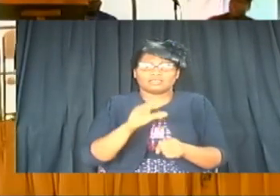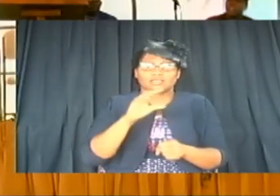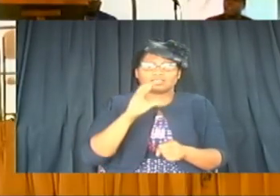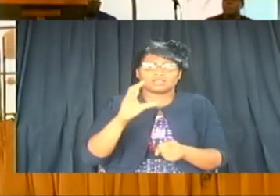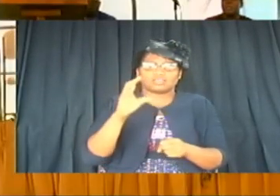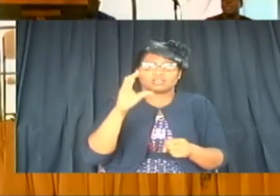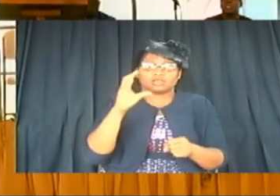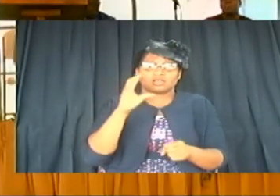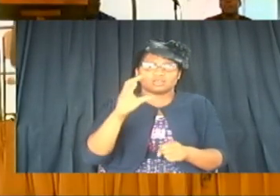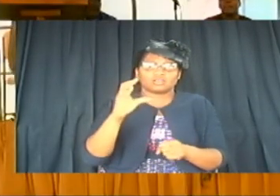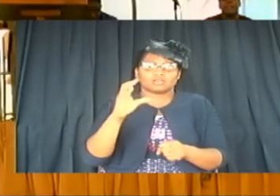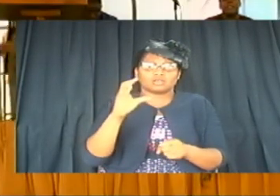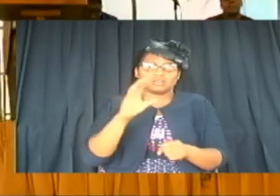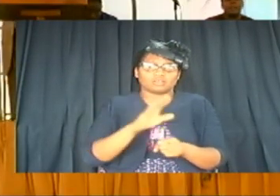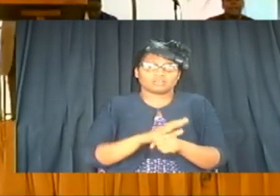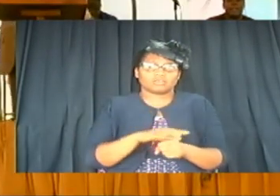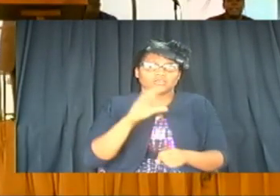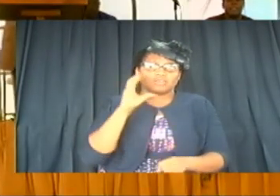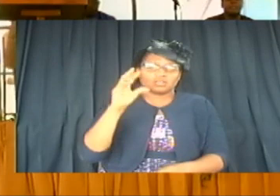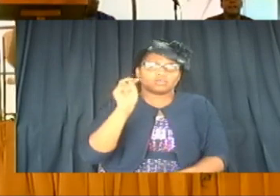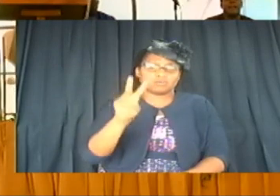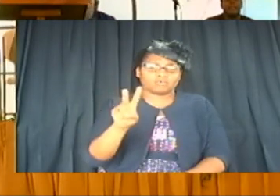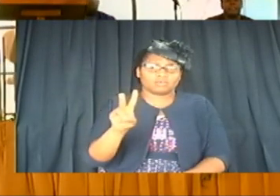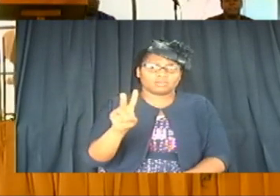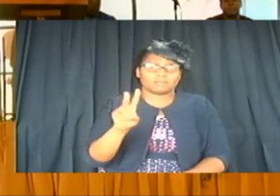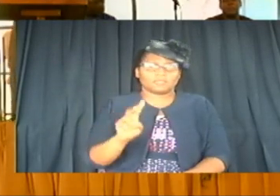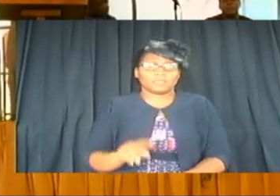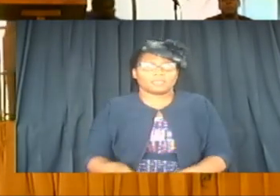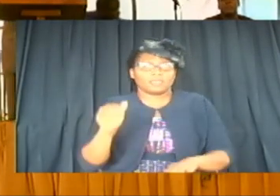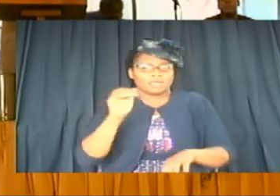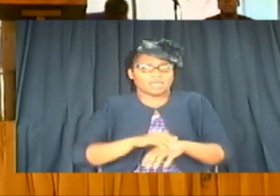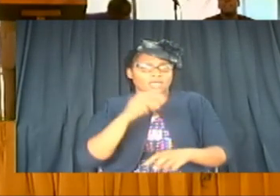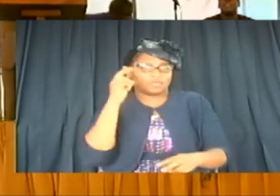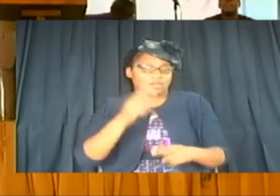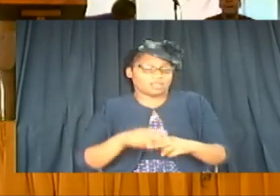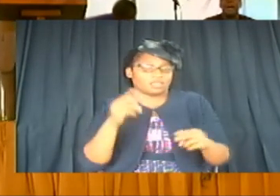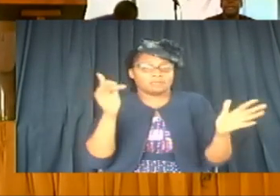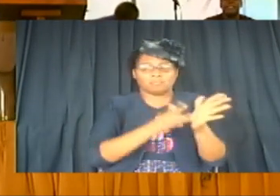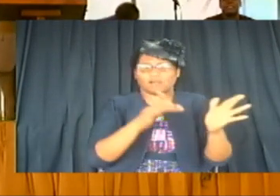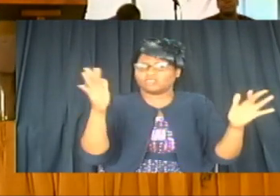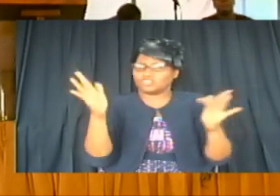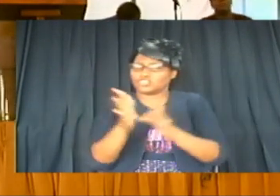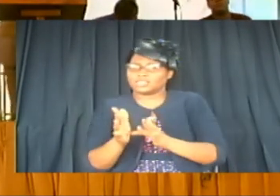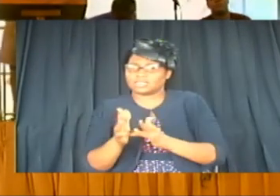going to declare the name of Jesus. Because at the name of Jesus,